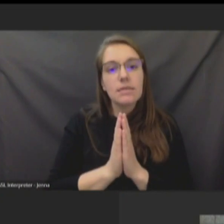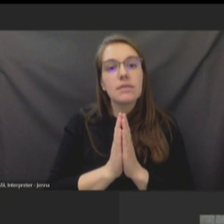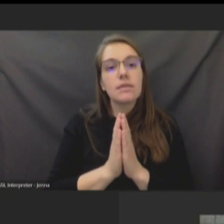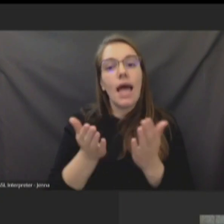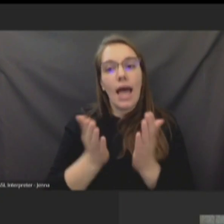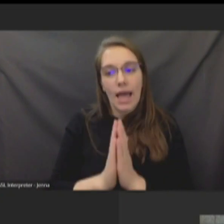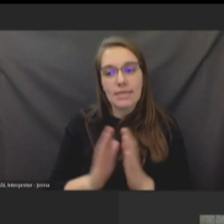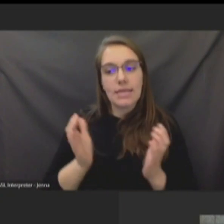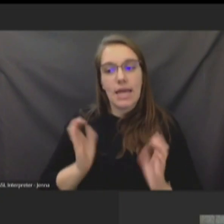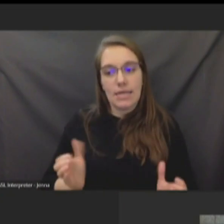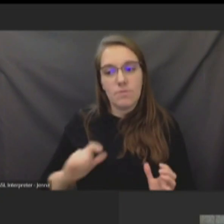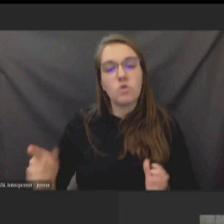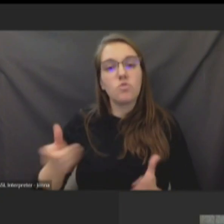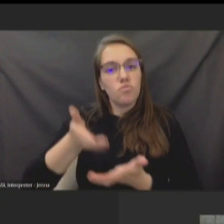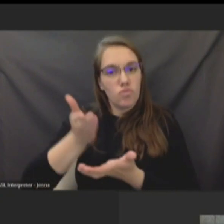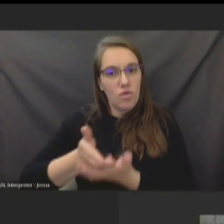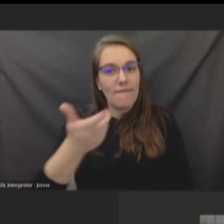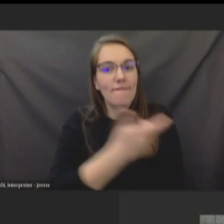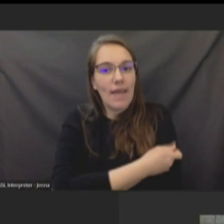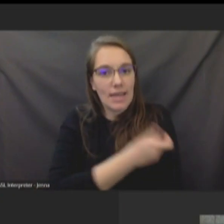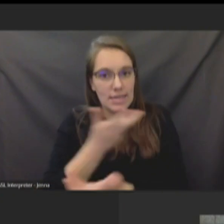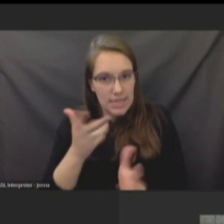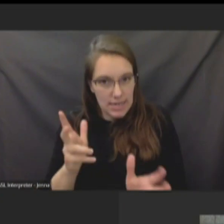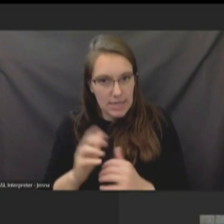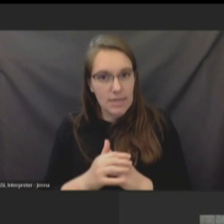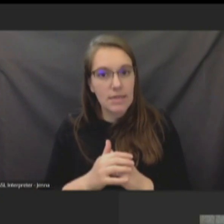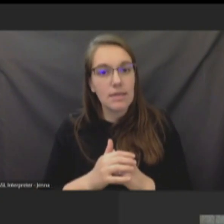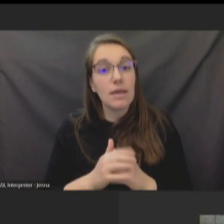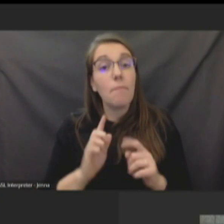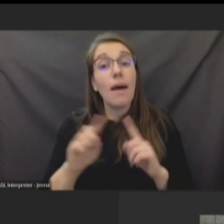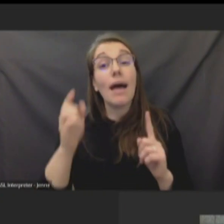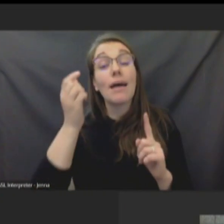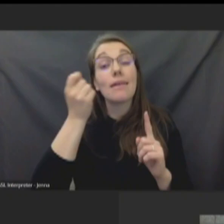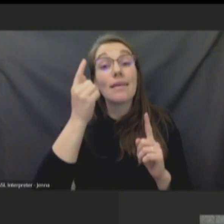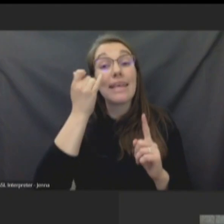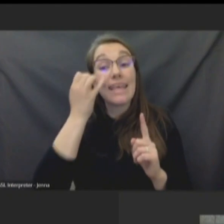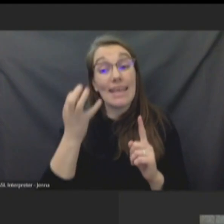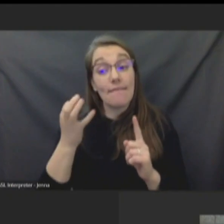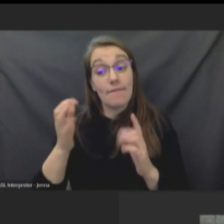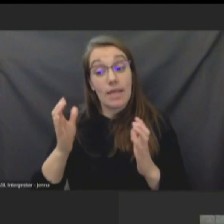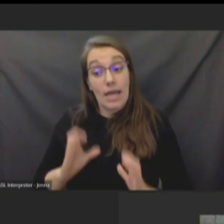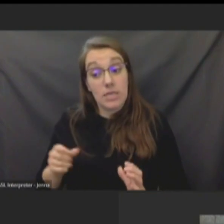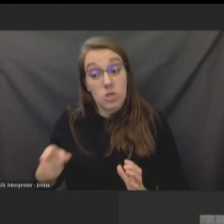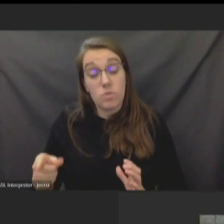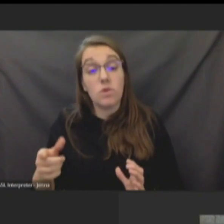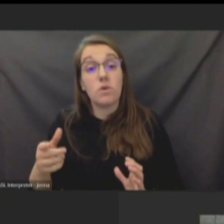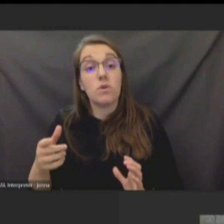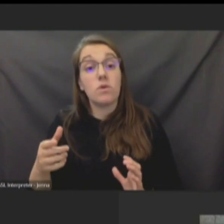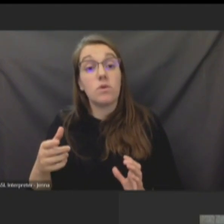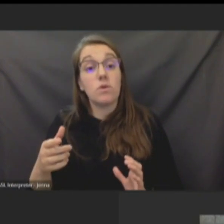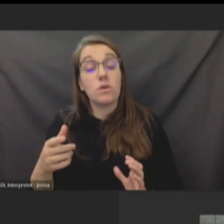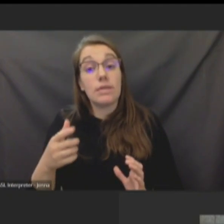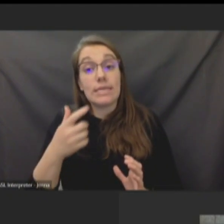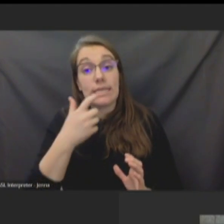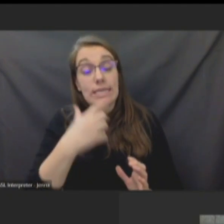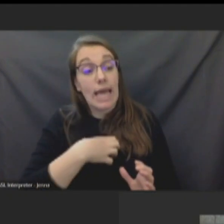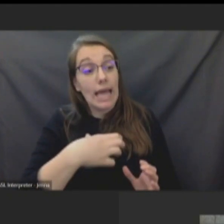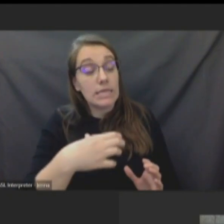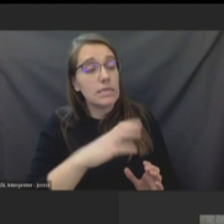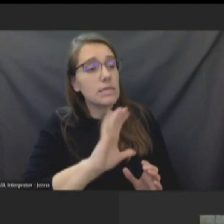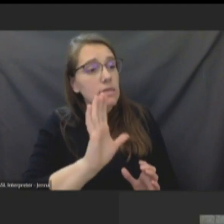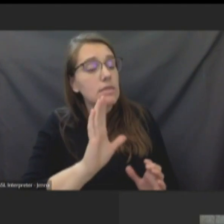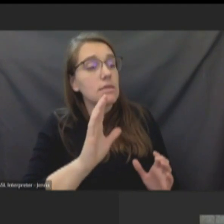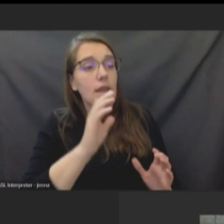ask customers for proof of vaccination, but if a customer presents a claim that they were unable to